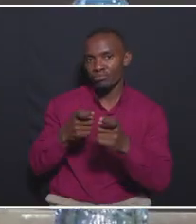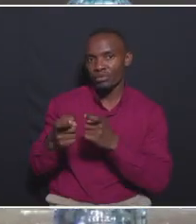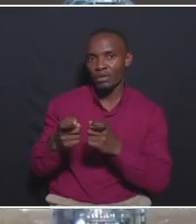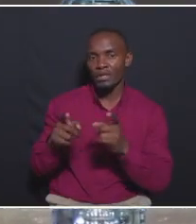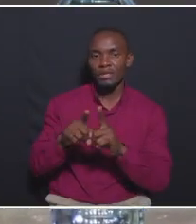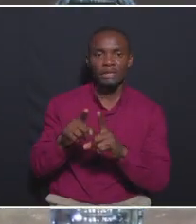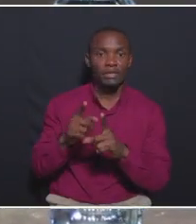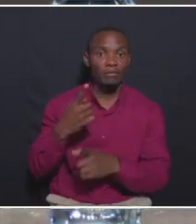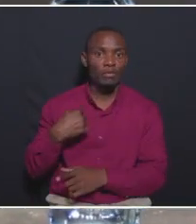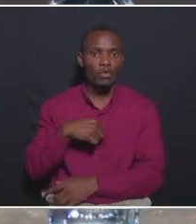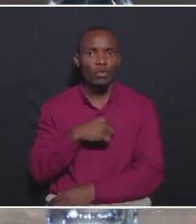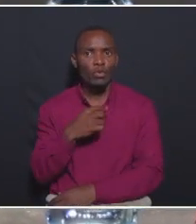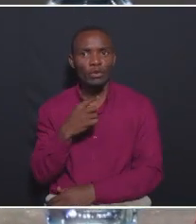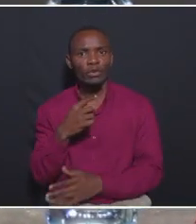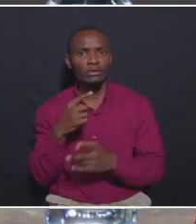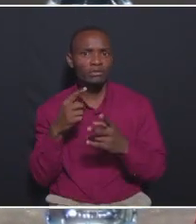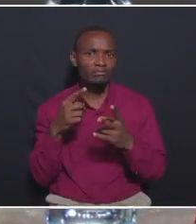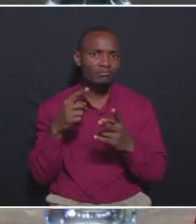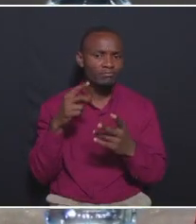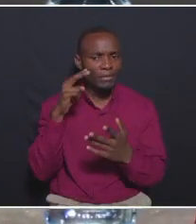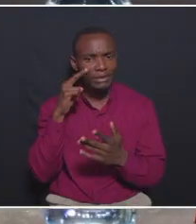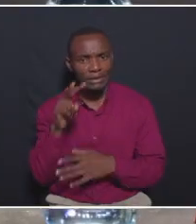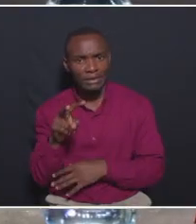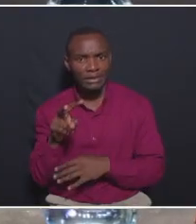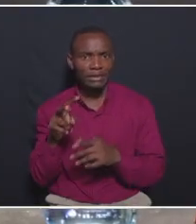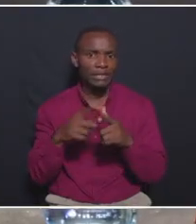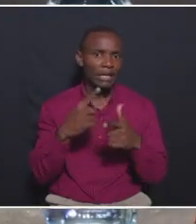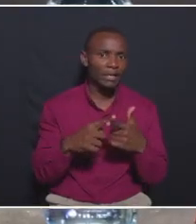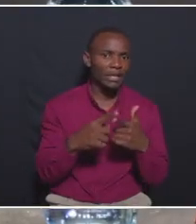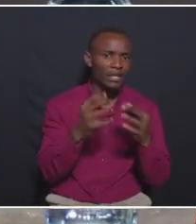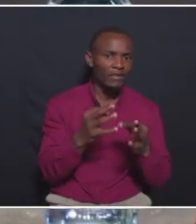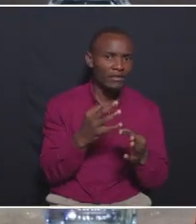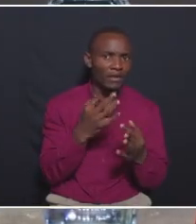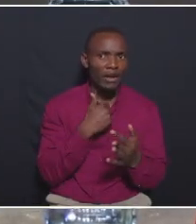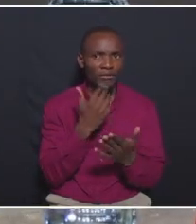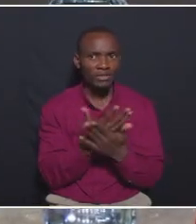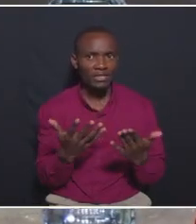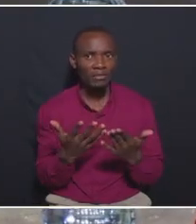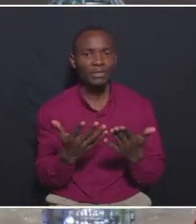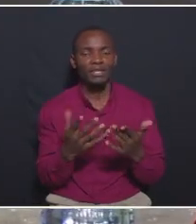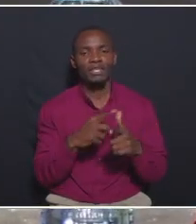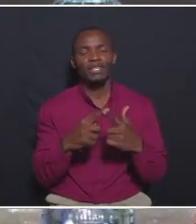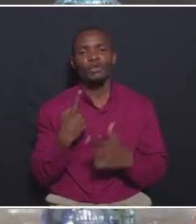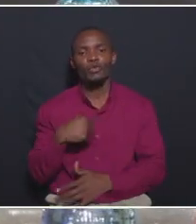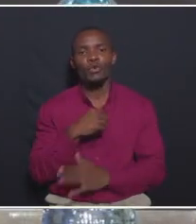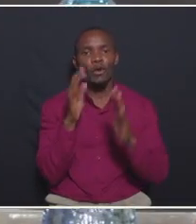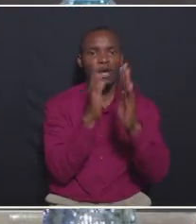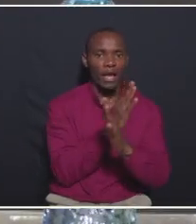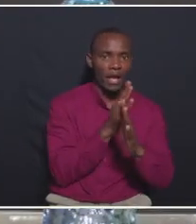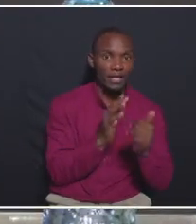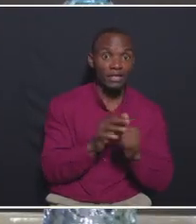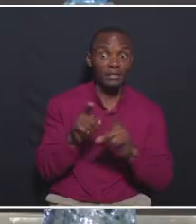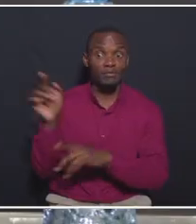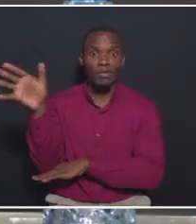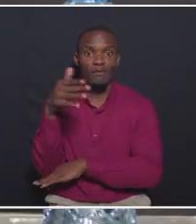there's something they would say with Methali is maana fiche. Like bendera ufuata upepo, that's the open wording, lakini